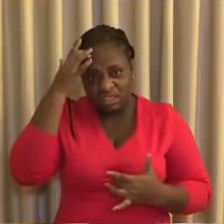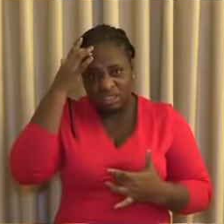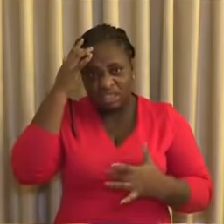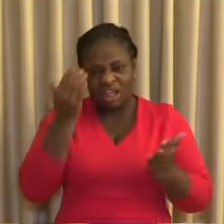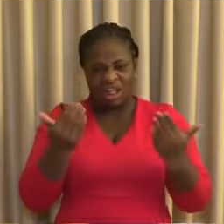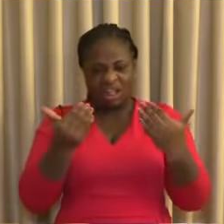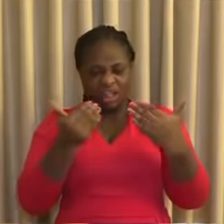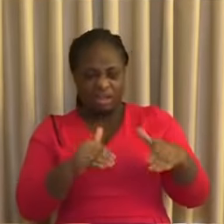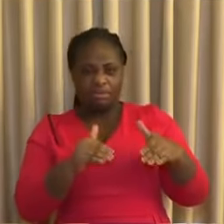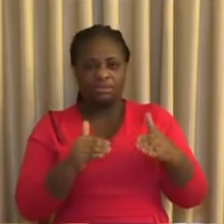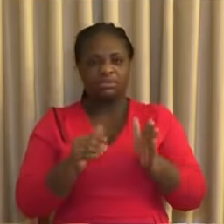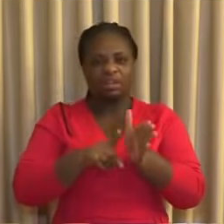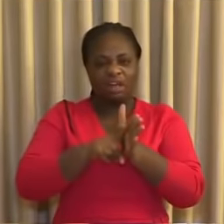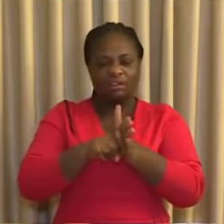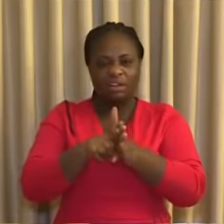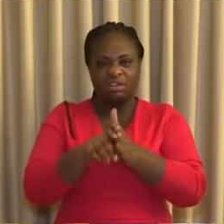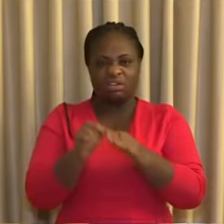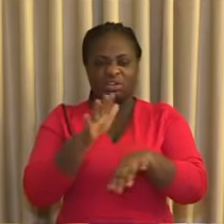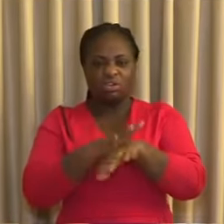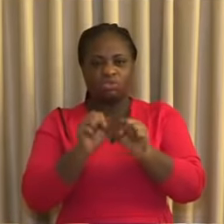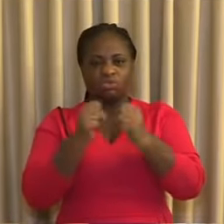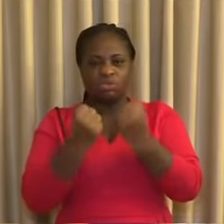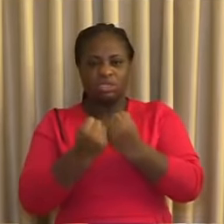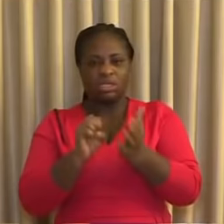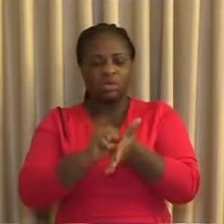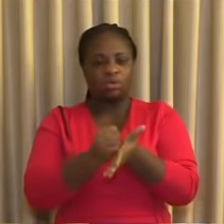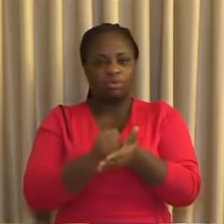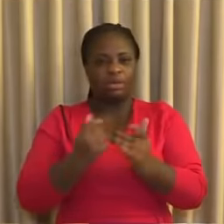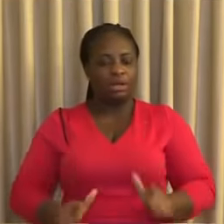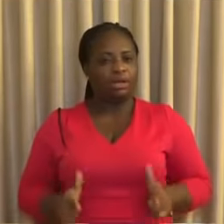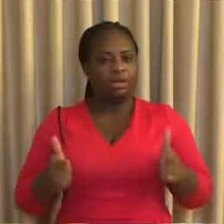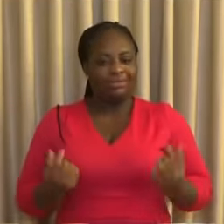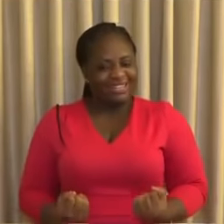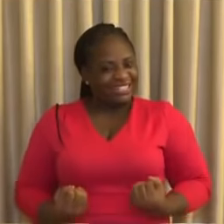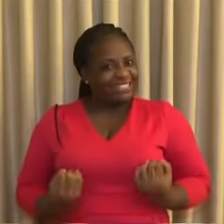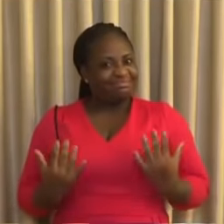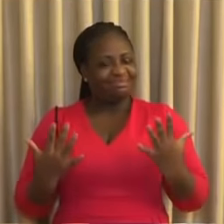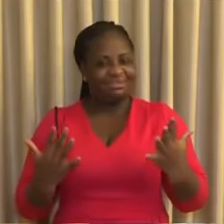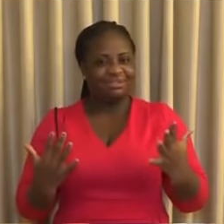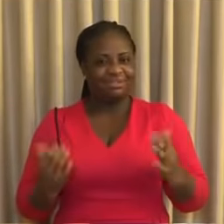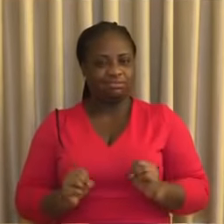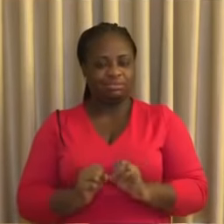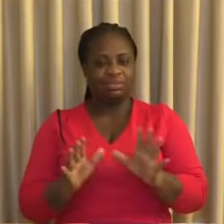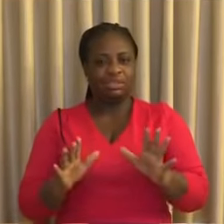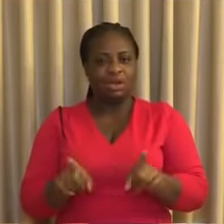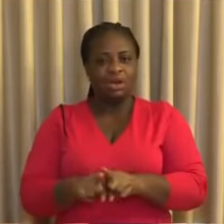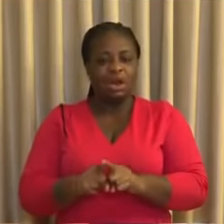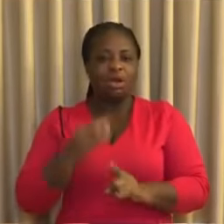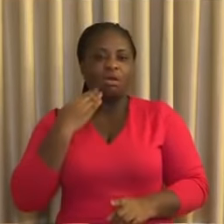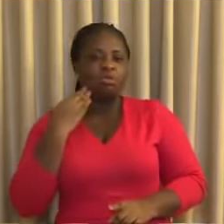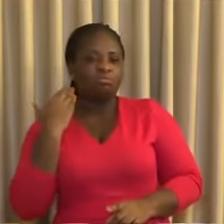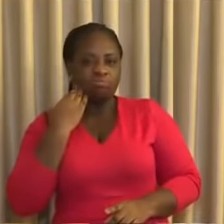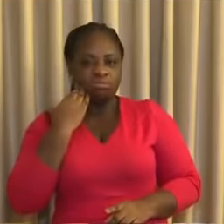the impact of the virus on social and economic life, and inspire the expansion of our domestic